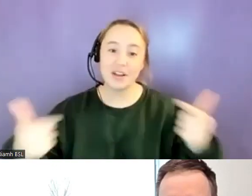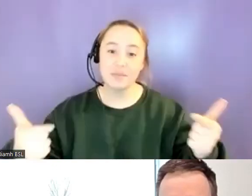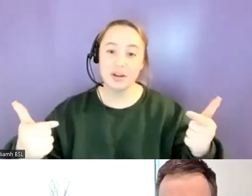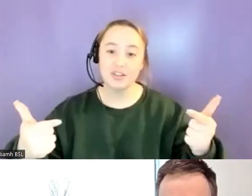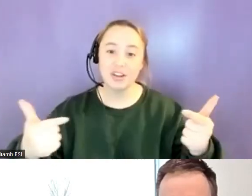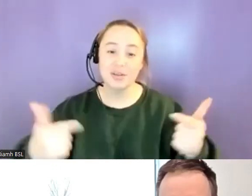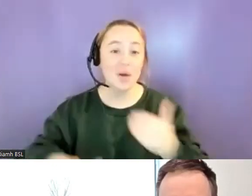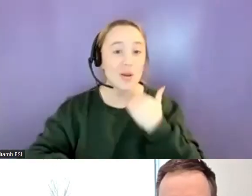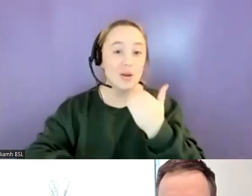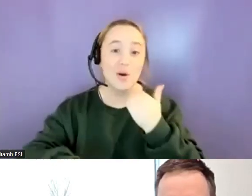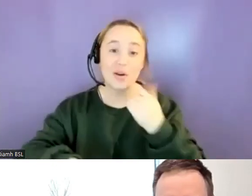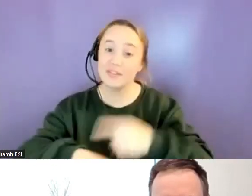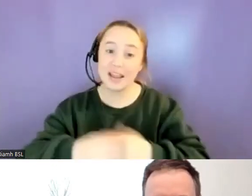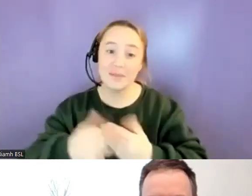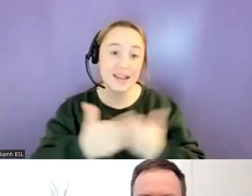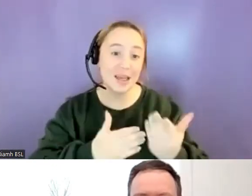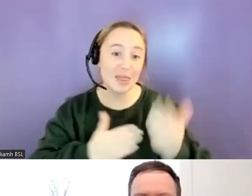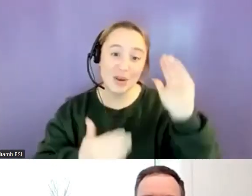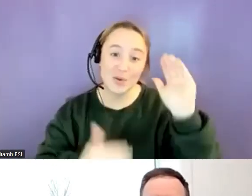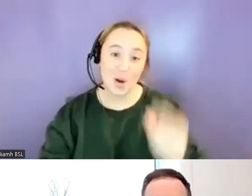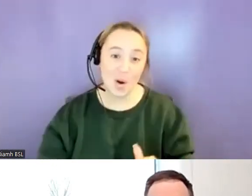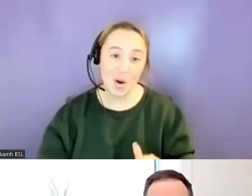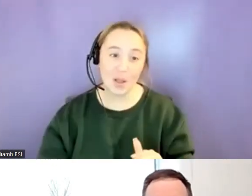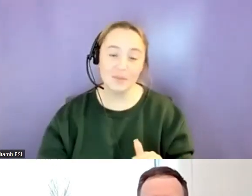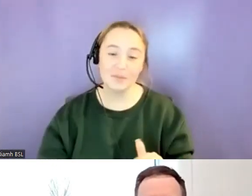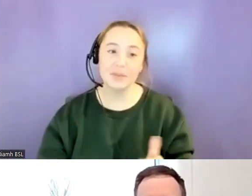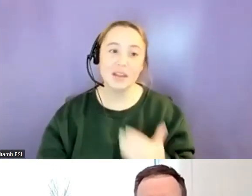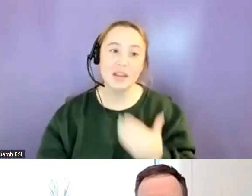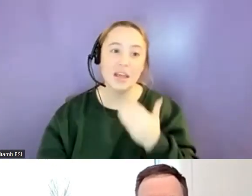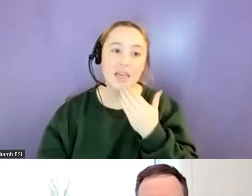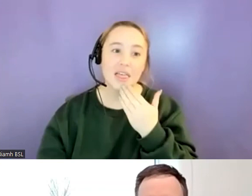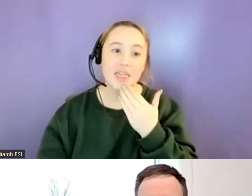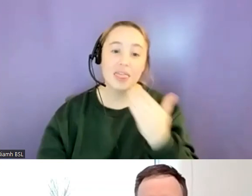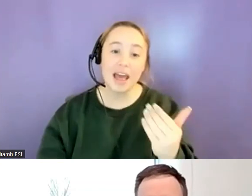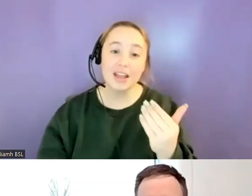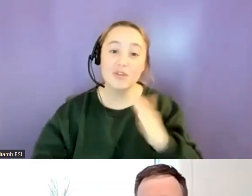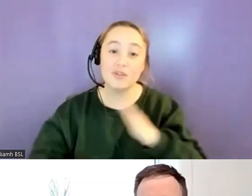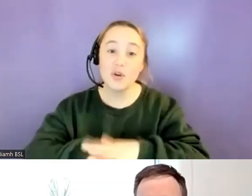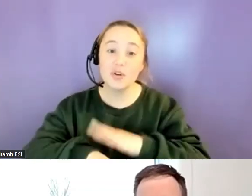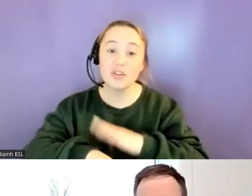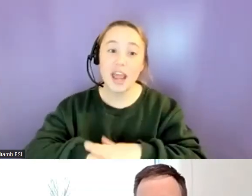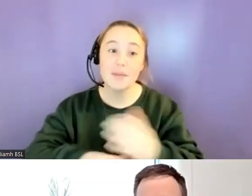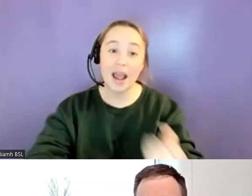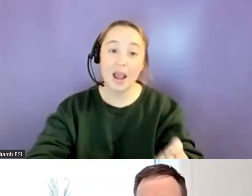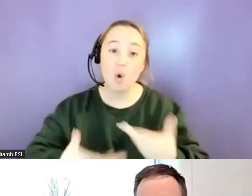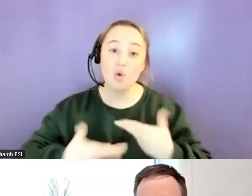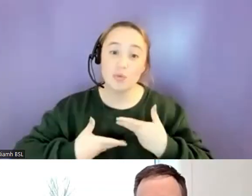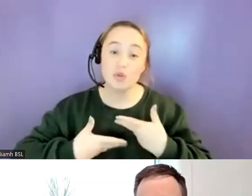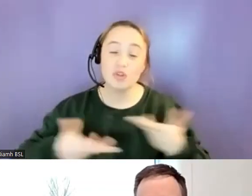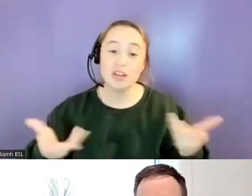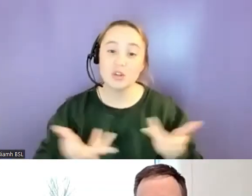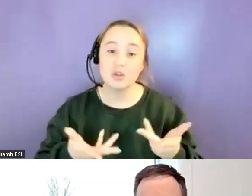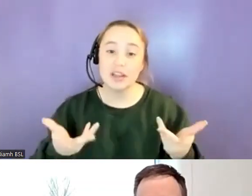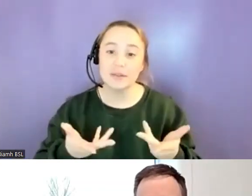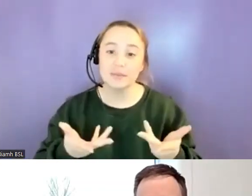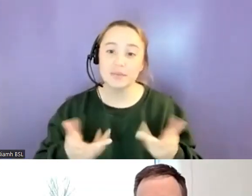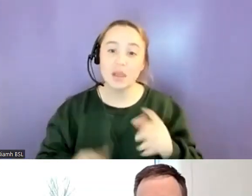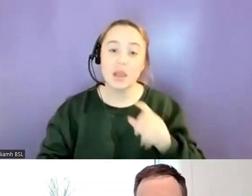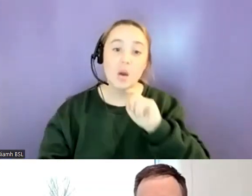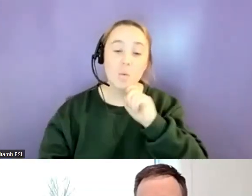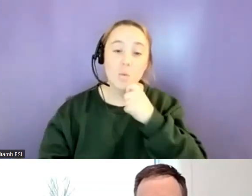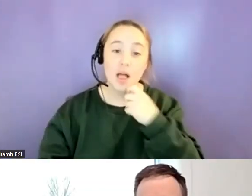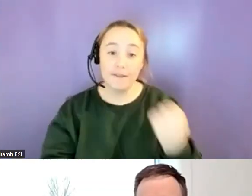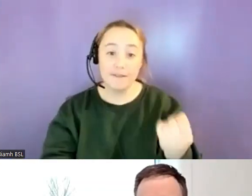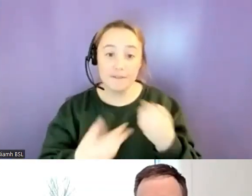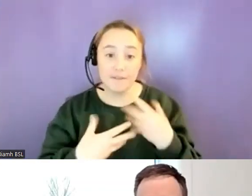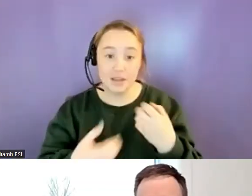haven't had time to get to all of them. Thank you for your time and your contributions today. We will take all of your